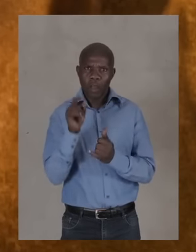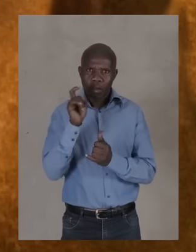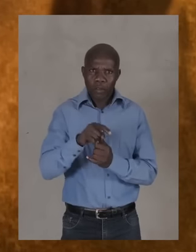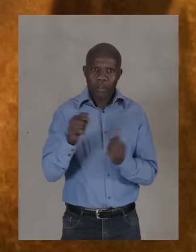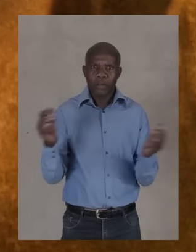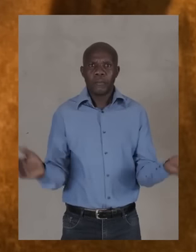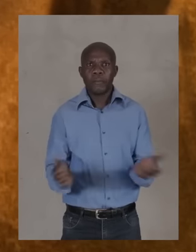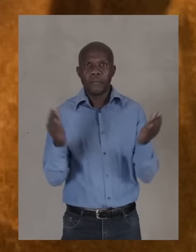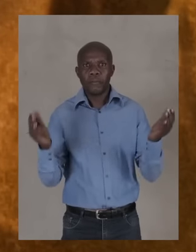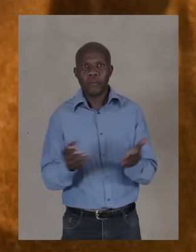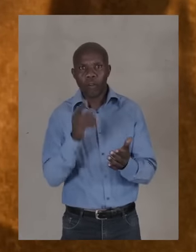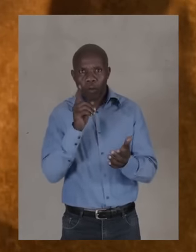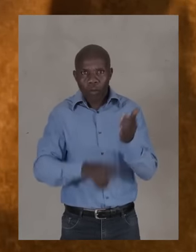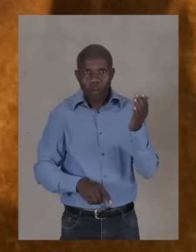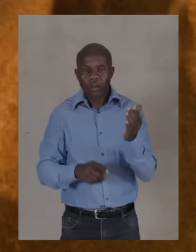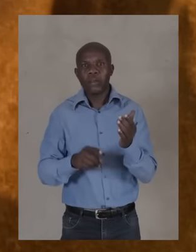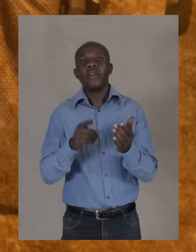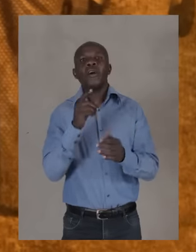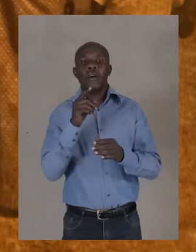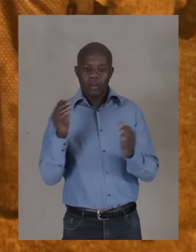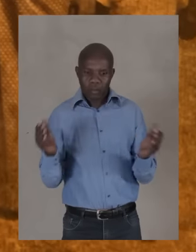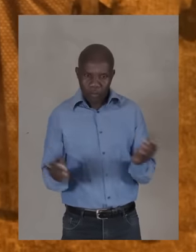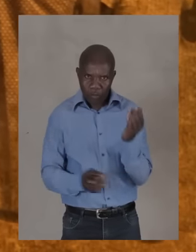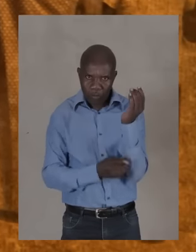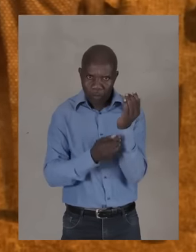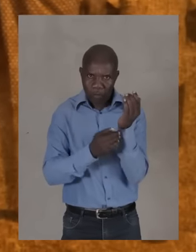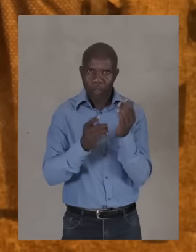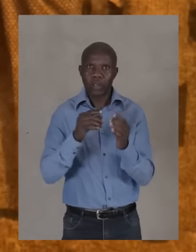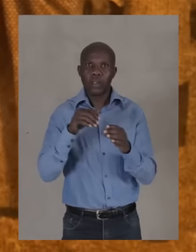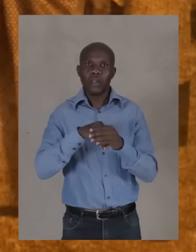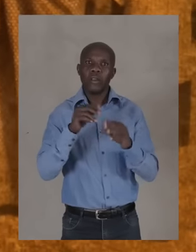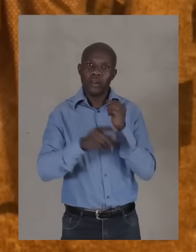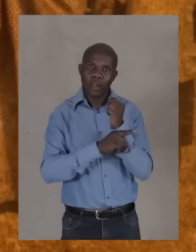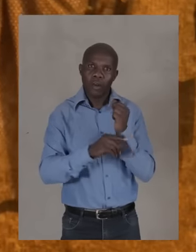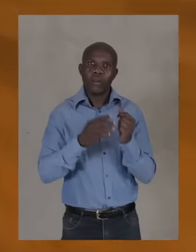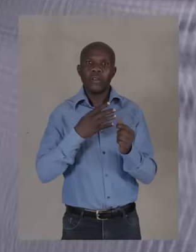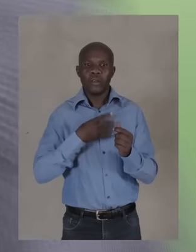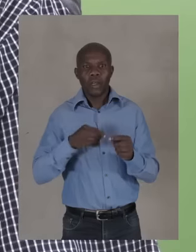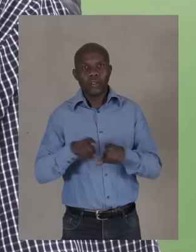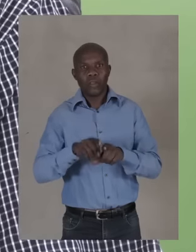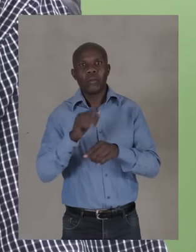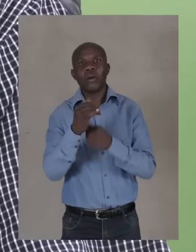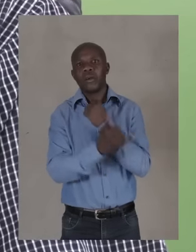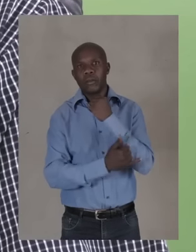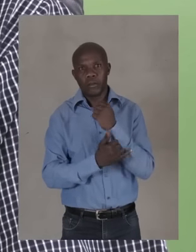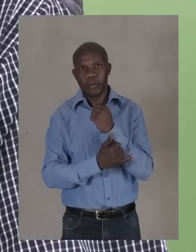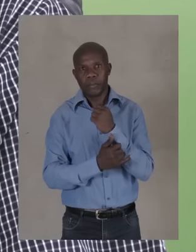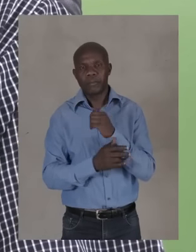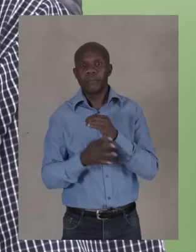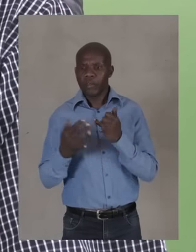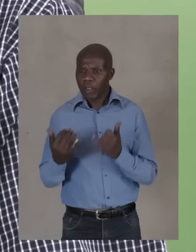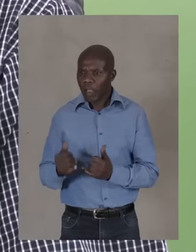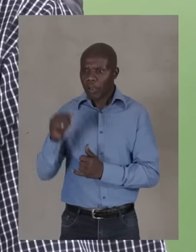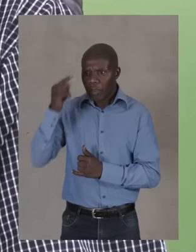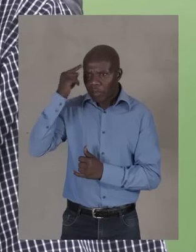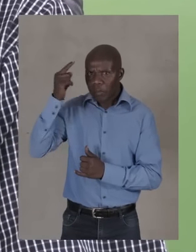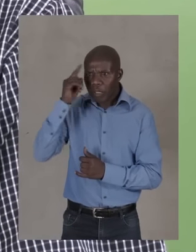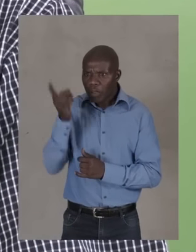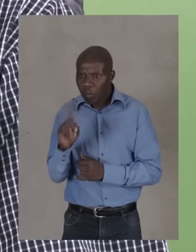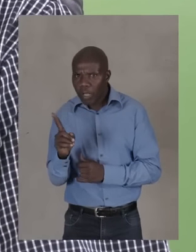to encourage local development in rural and urban communities across the country. Where the government has not attended